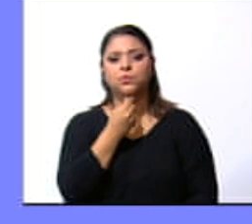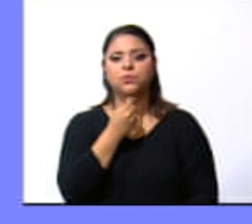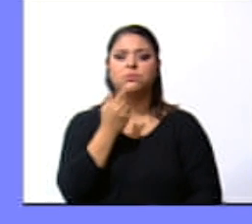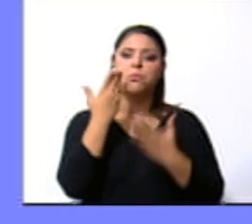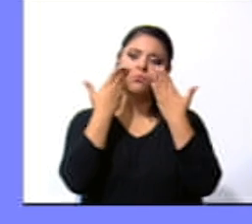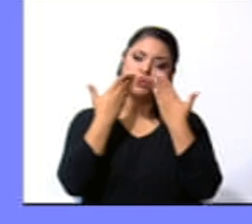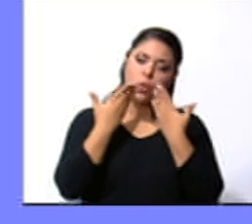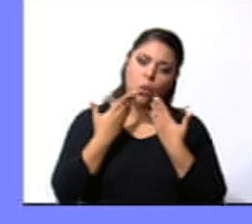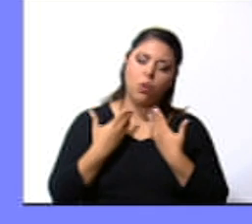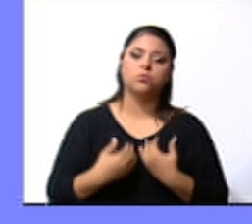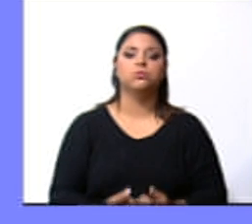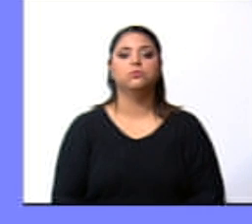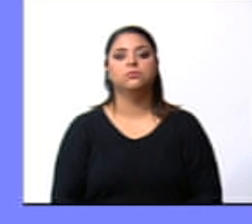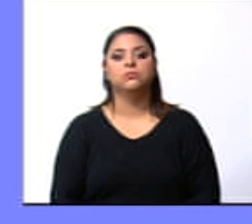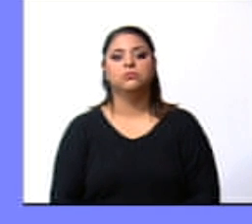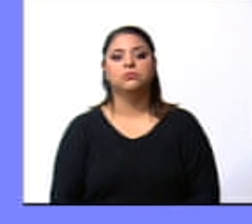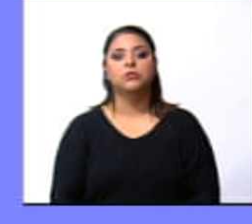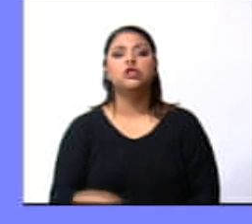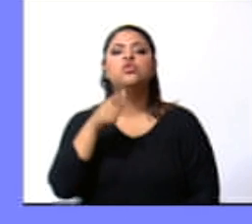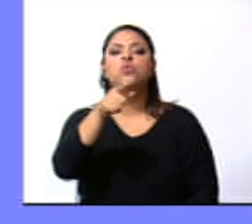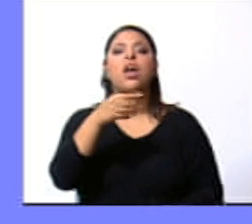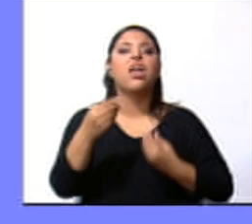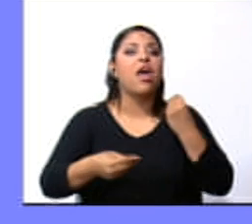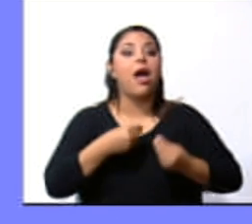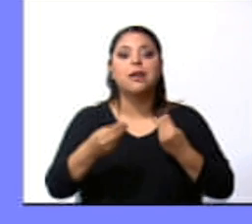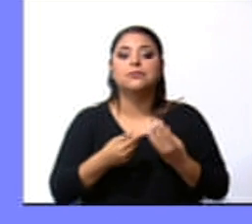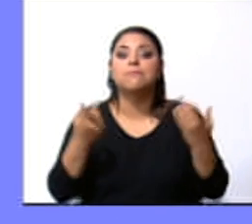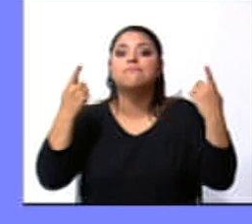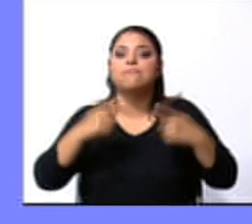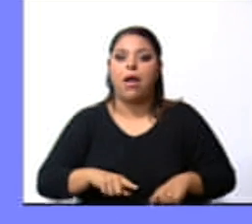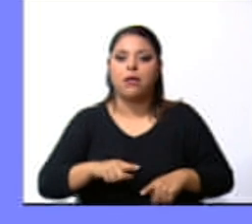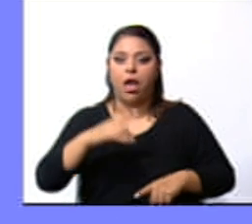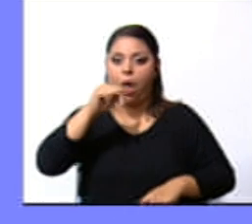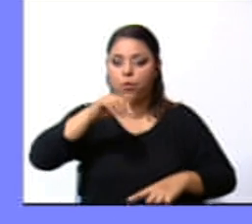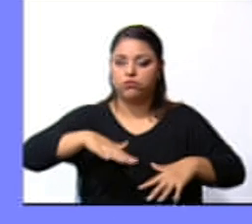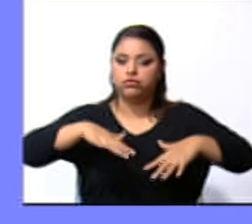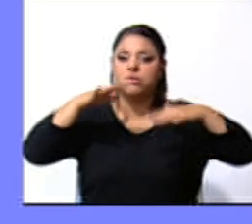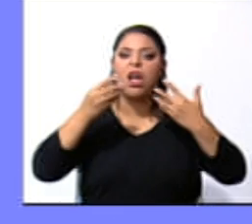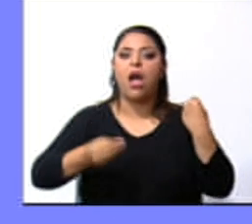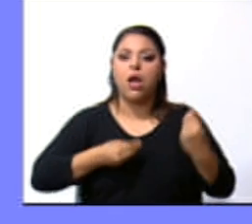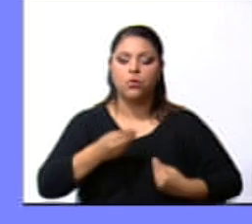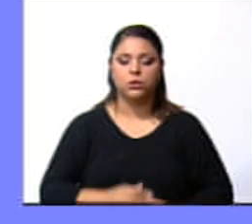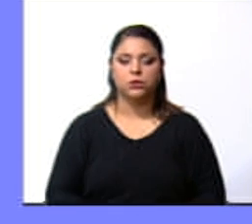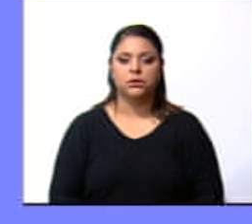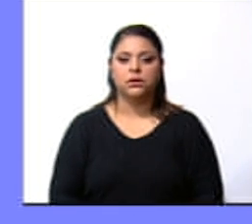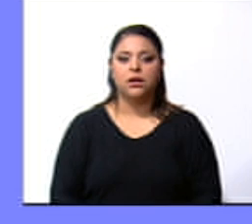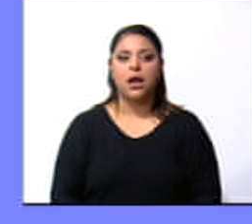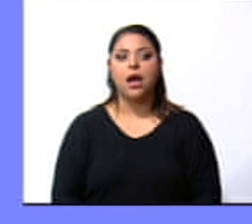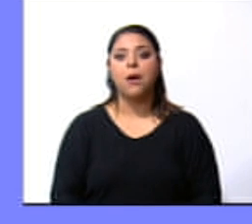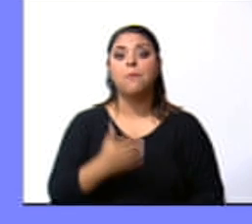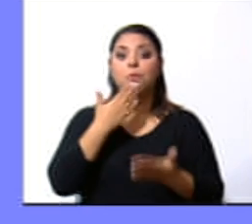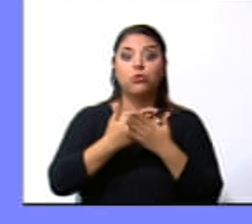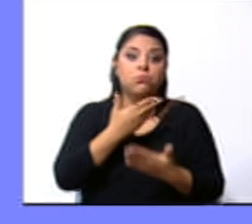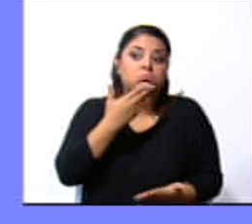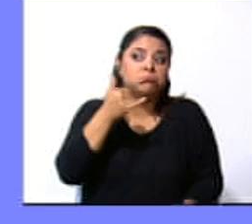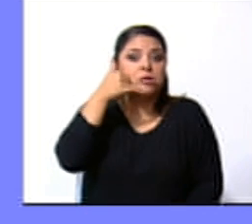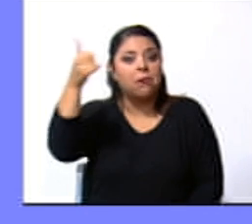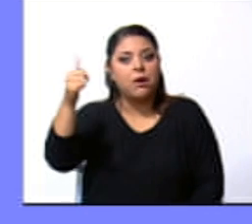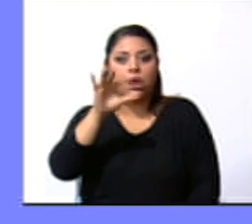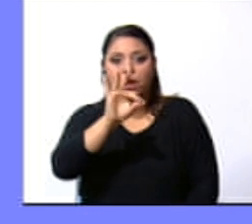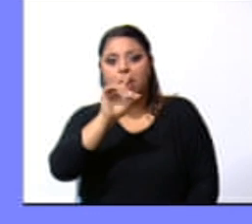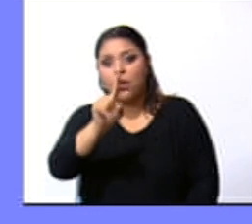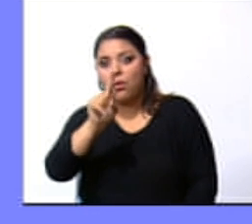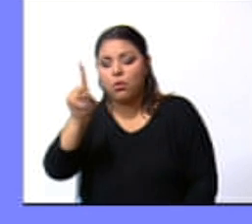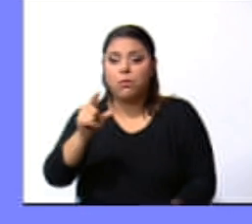sad. And what do you do in case of a flood? Okay, maybe I can call 911 to ask